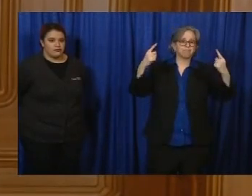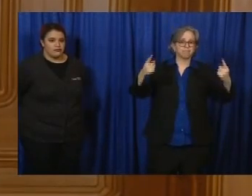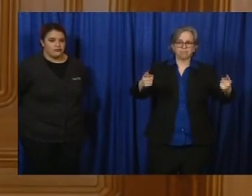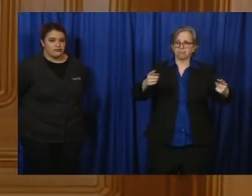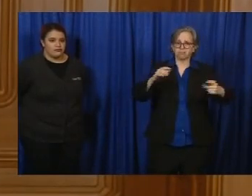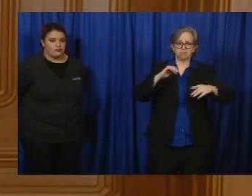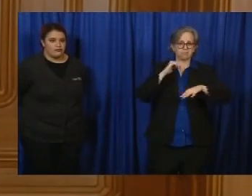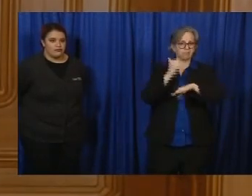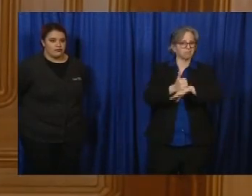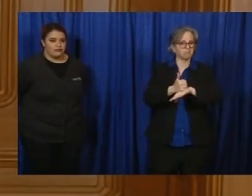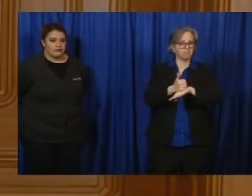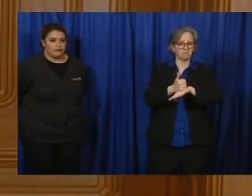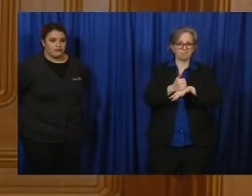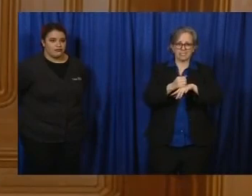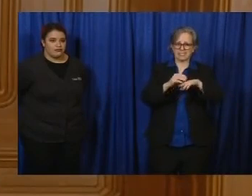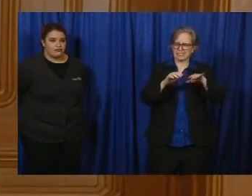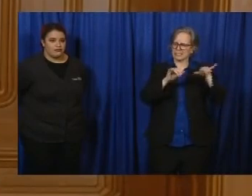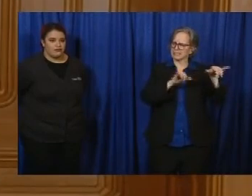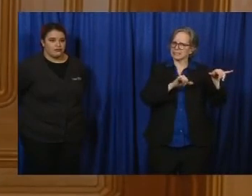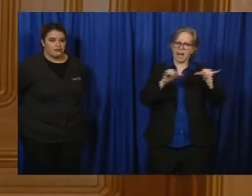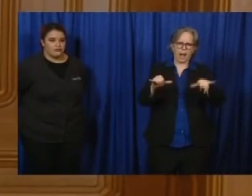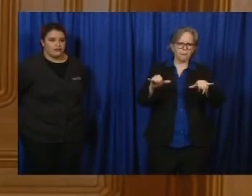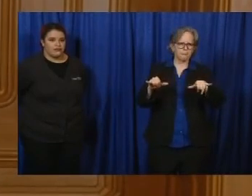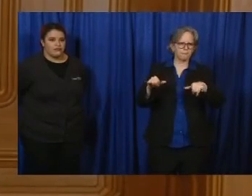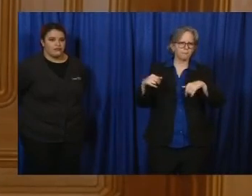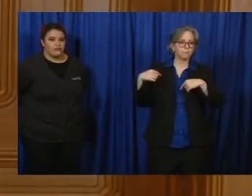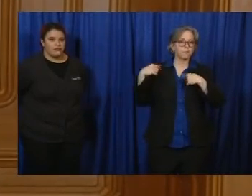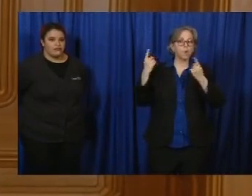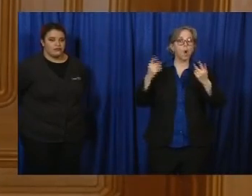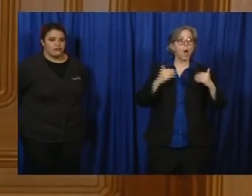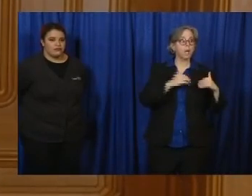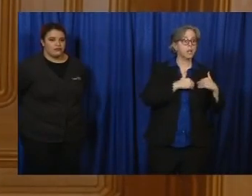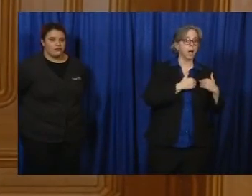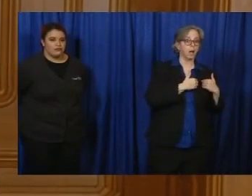at the Department of Youth Services for our younger